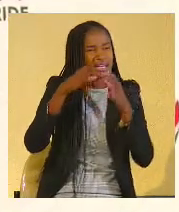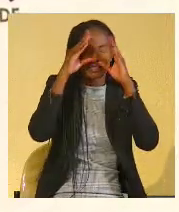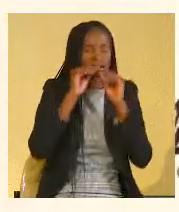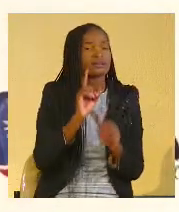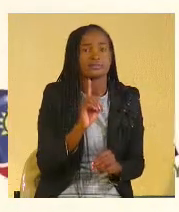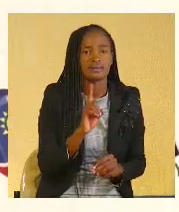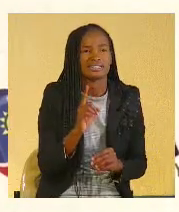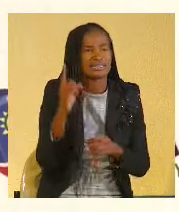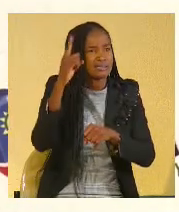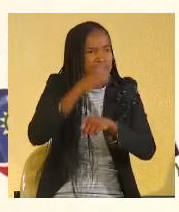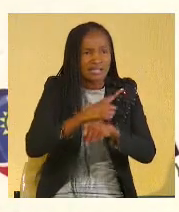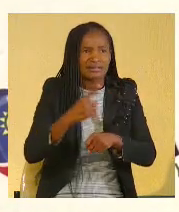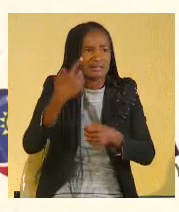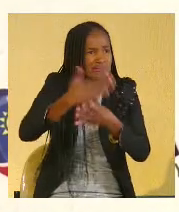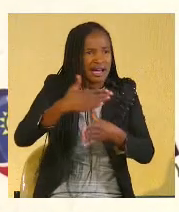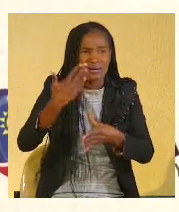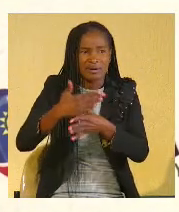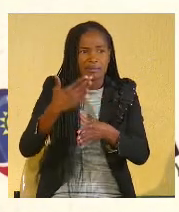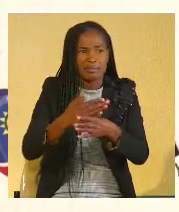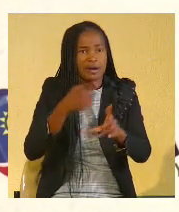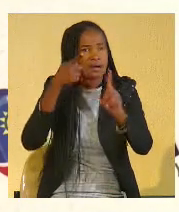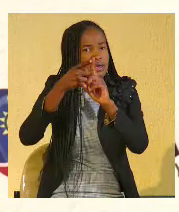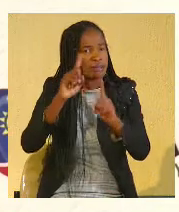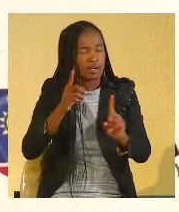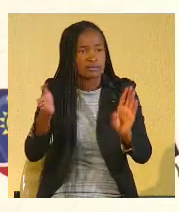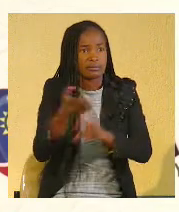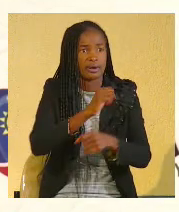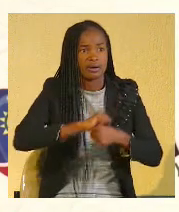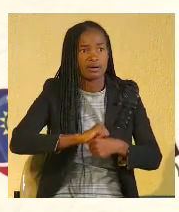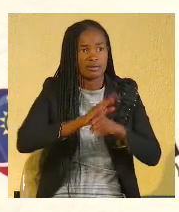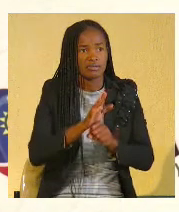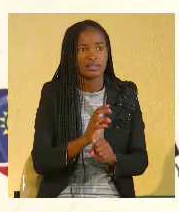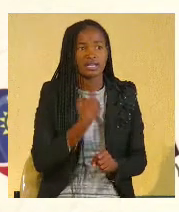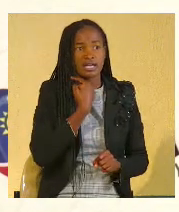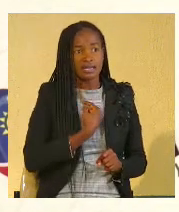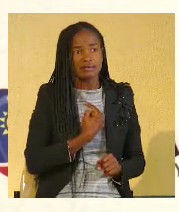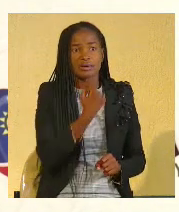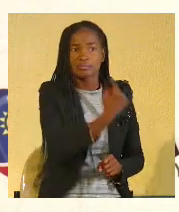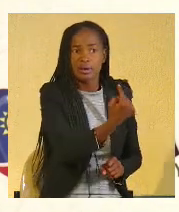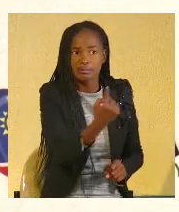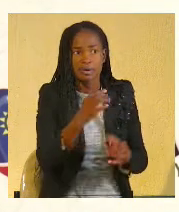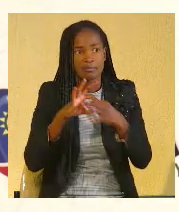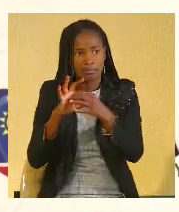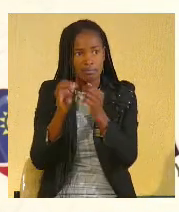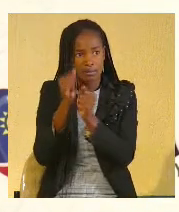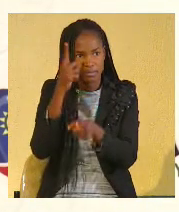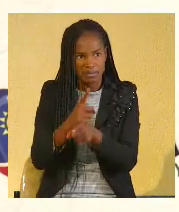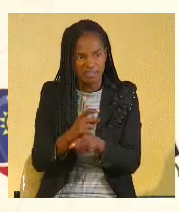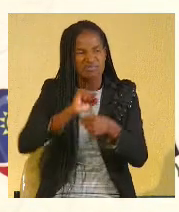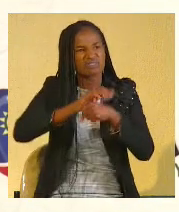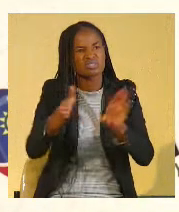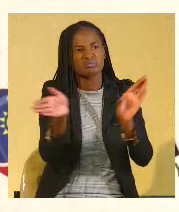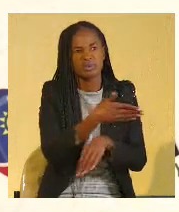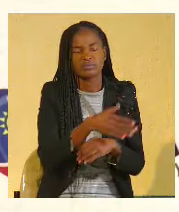to ensure that we're able to overcome COVID-19, and with every citizen's cooperation in this country, we will be able to overcome it. So